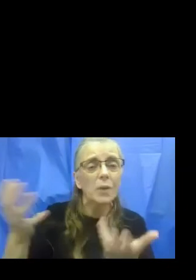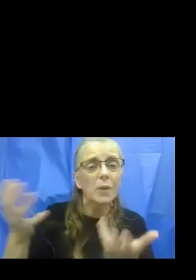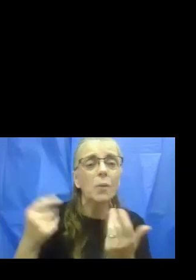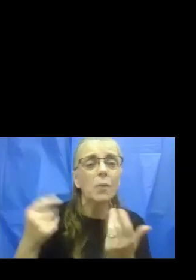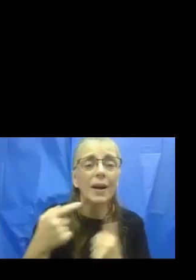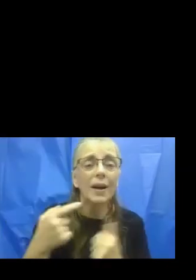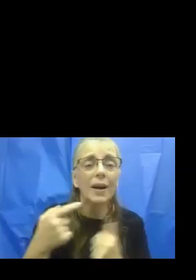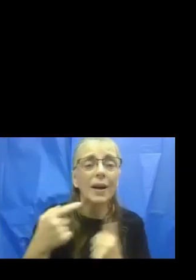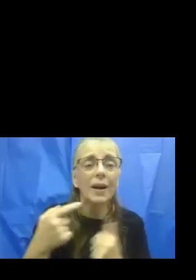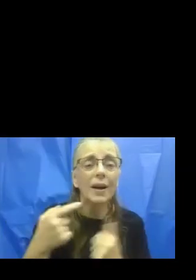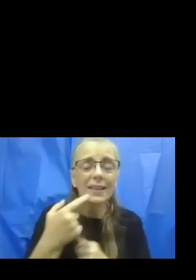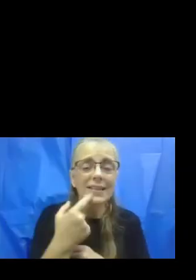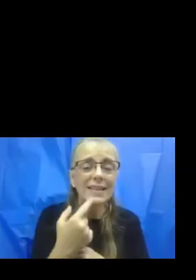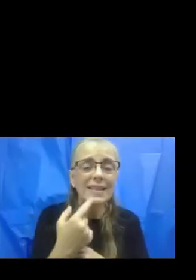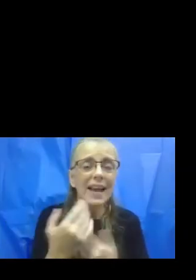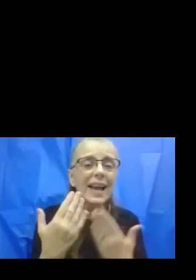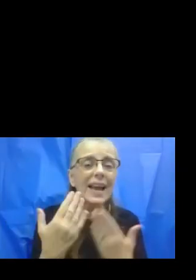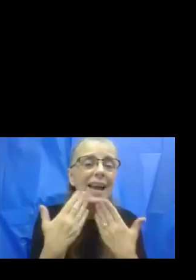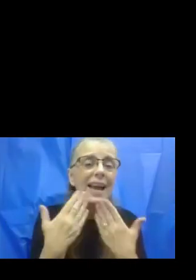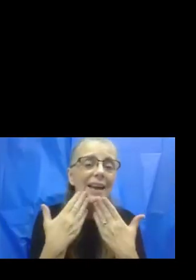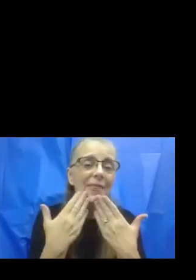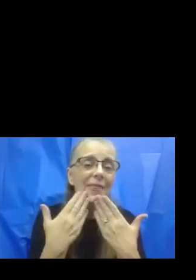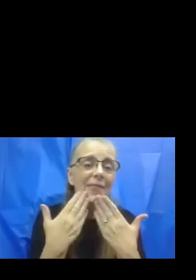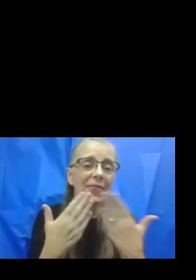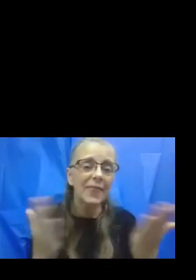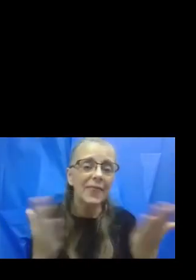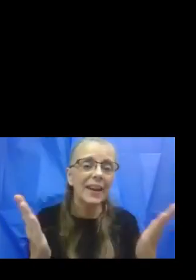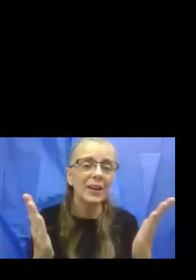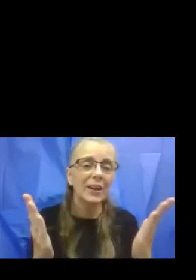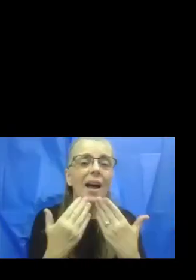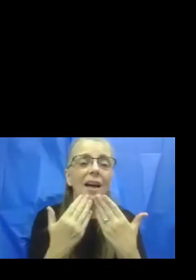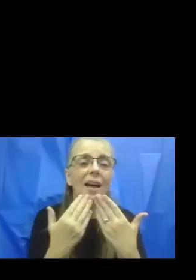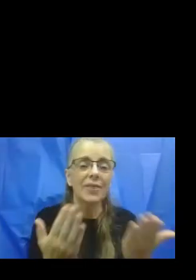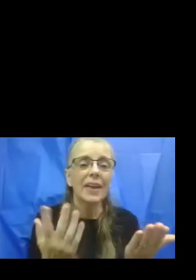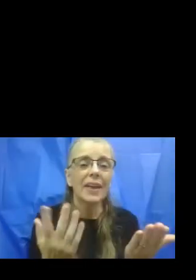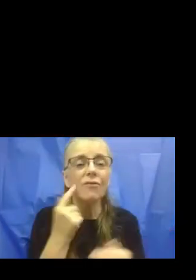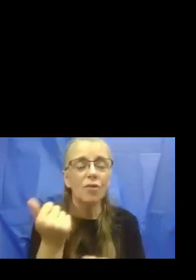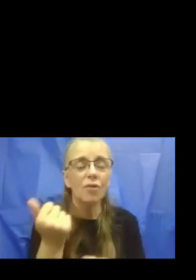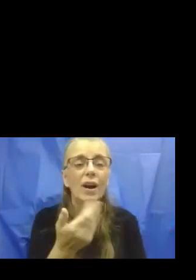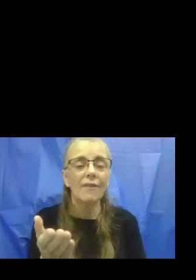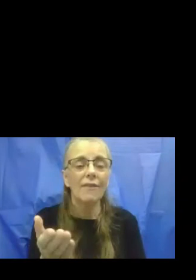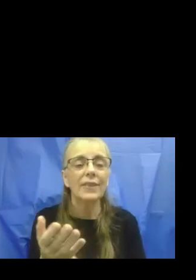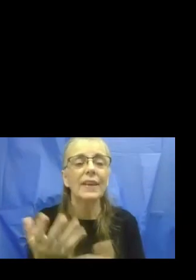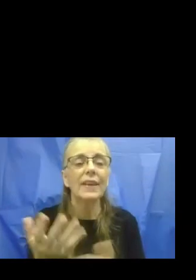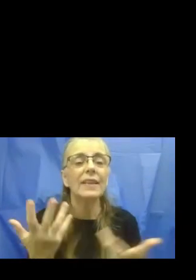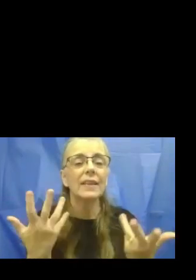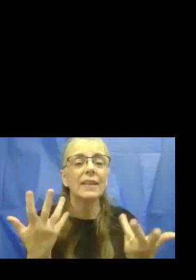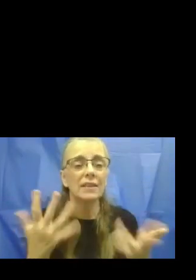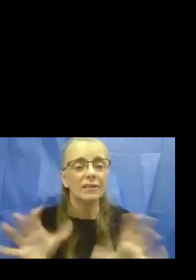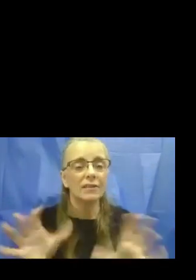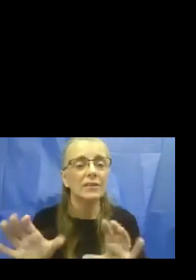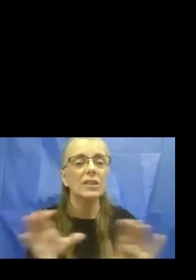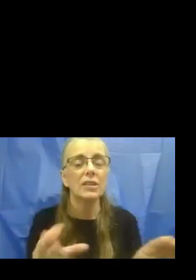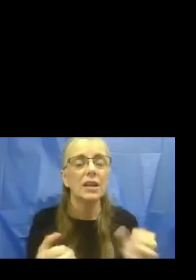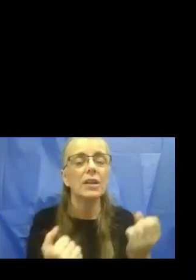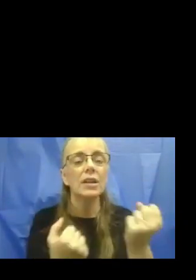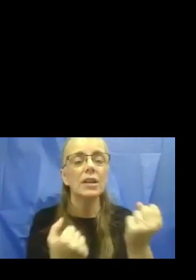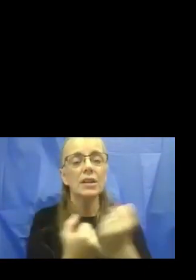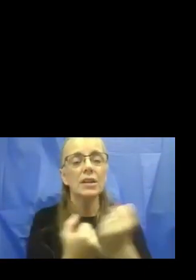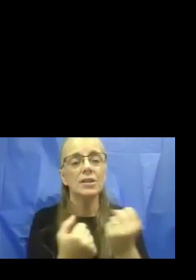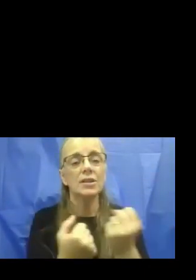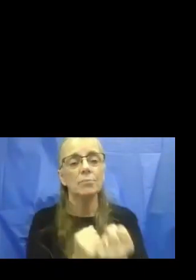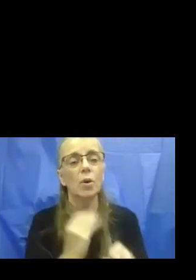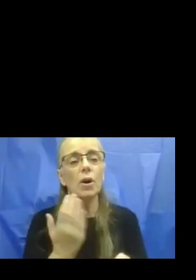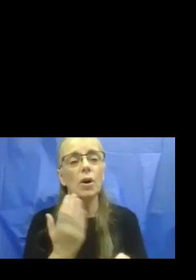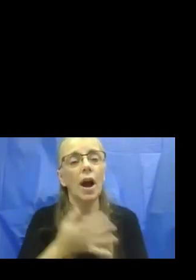journey. And thank you for everything that you continue to give to first-time families as they go along their own journeys. We just want